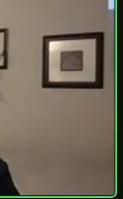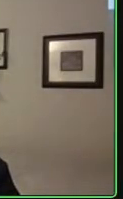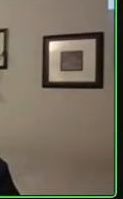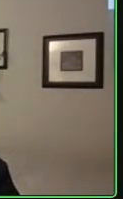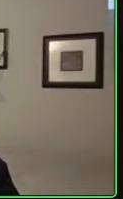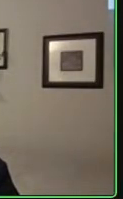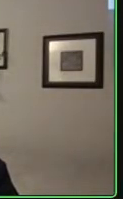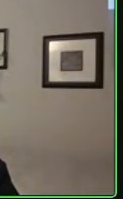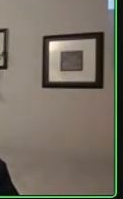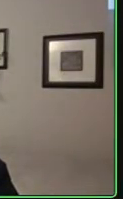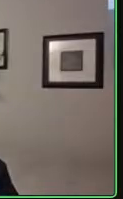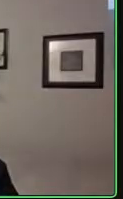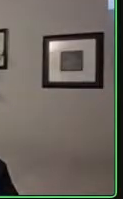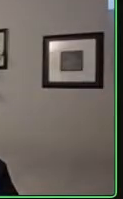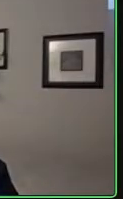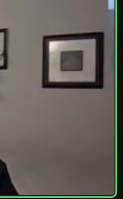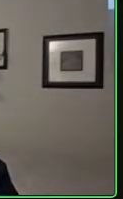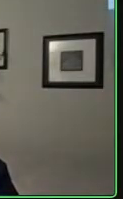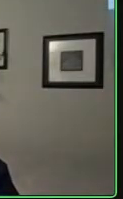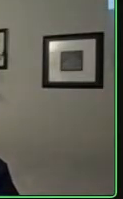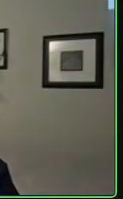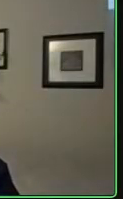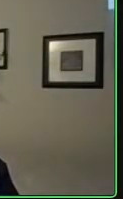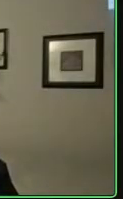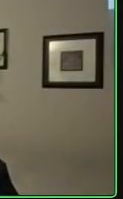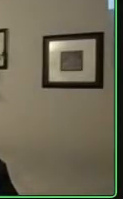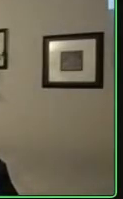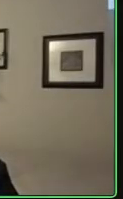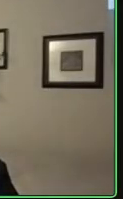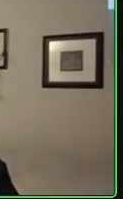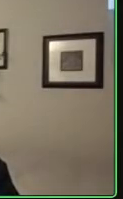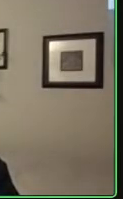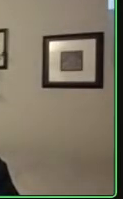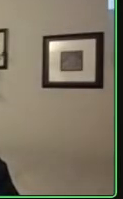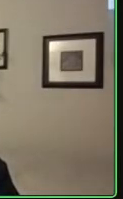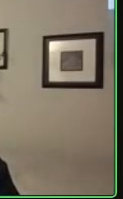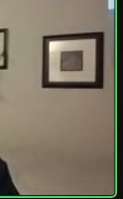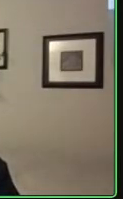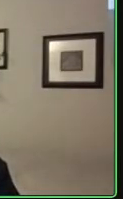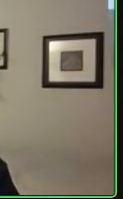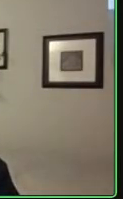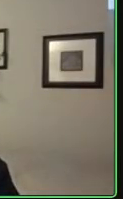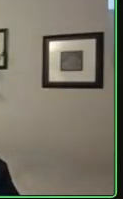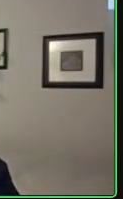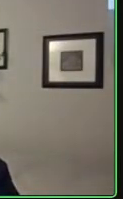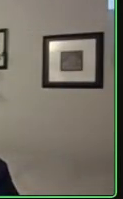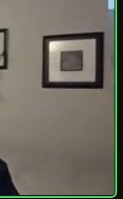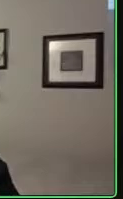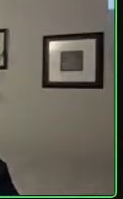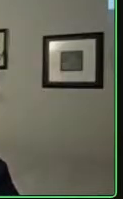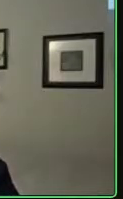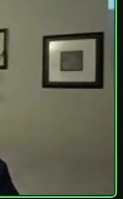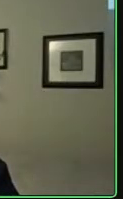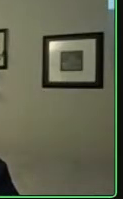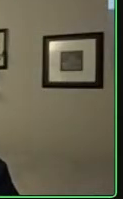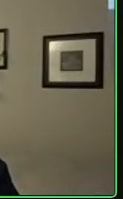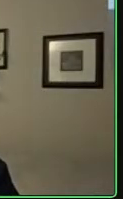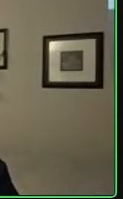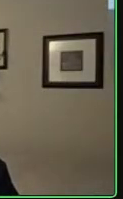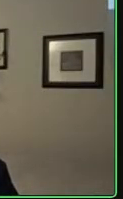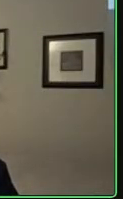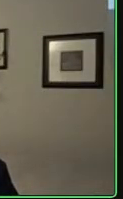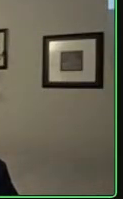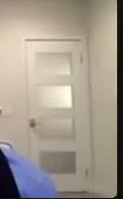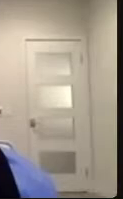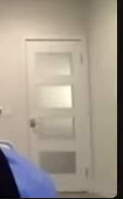high expectations for their children. And, they just aren't sure that